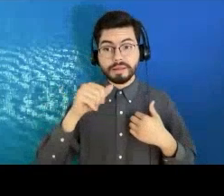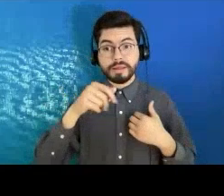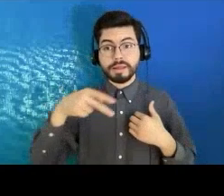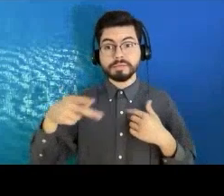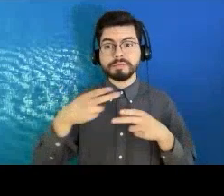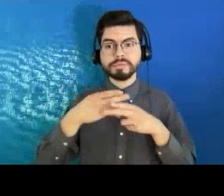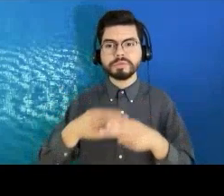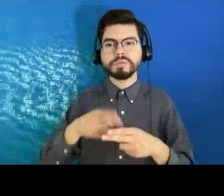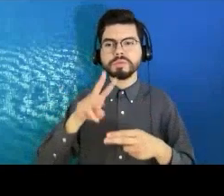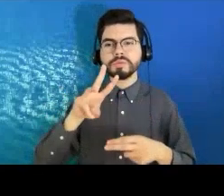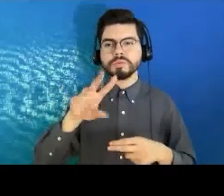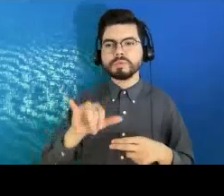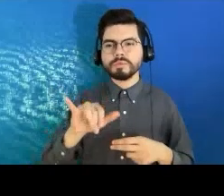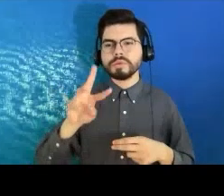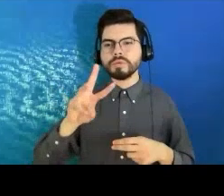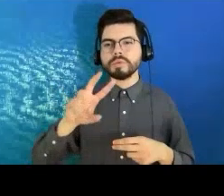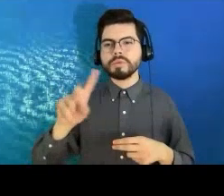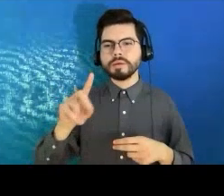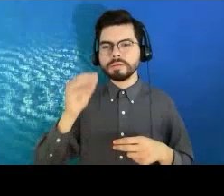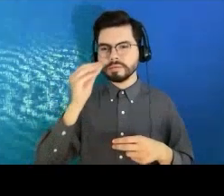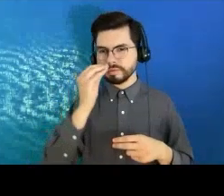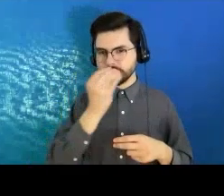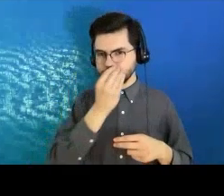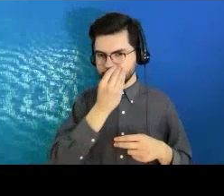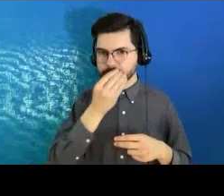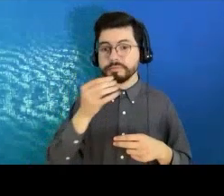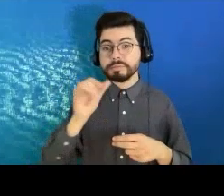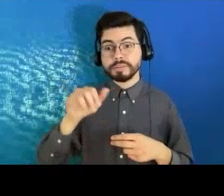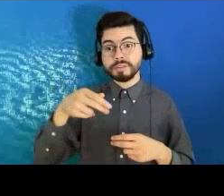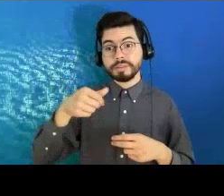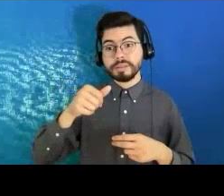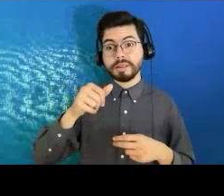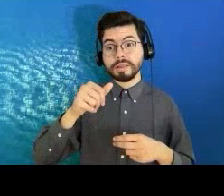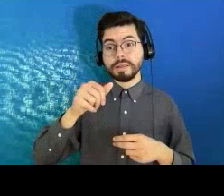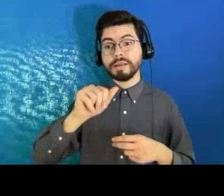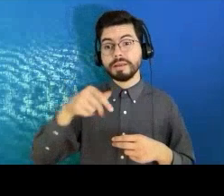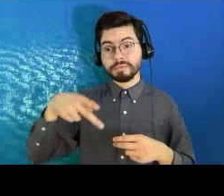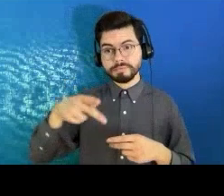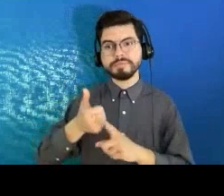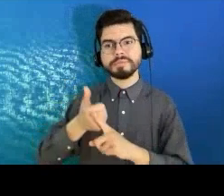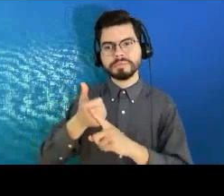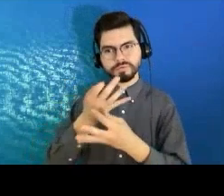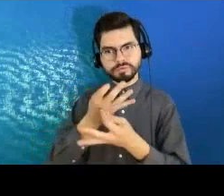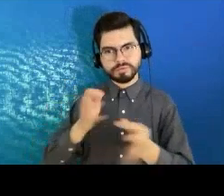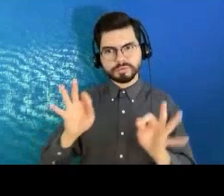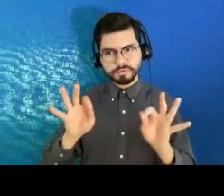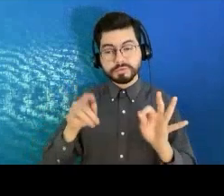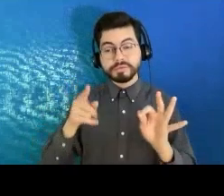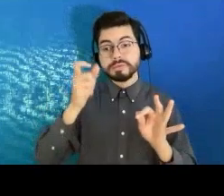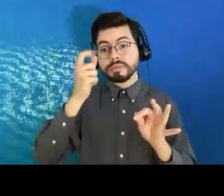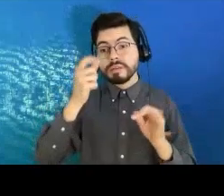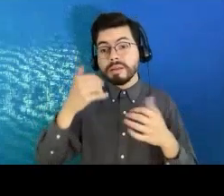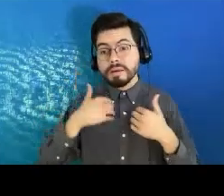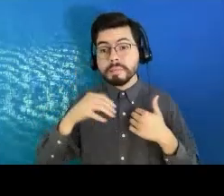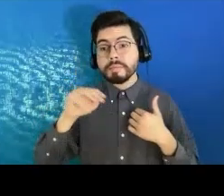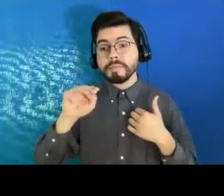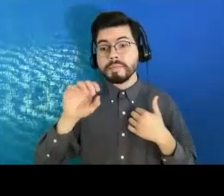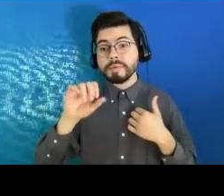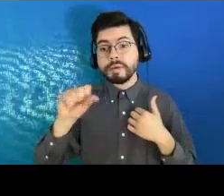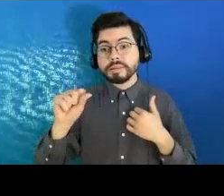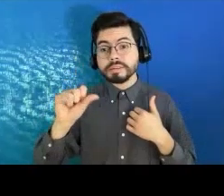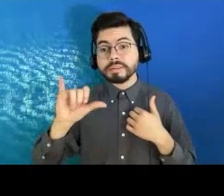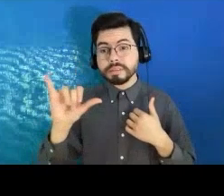that app, which is free, they also have lichens and mosses. And obviously they don't have everything, but they definitely have